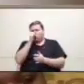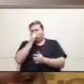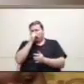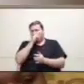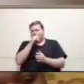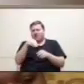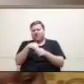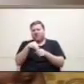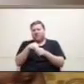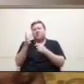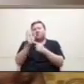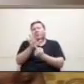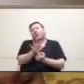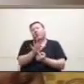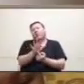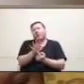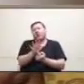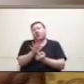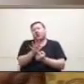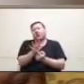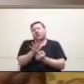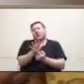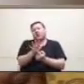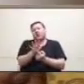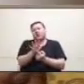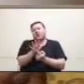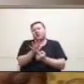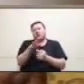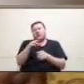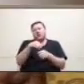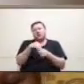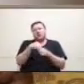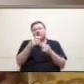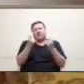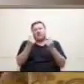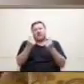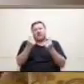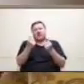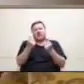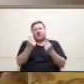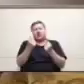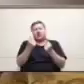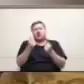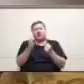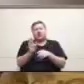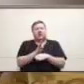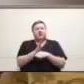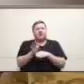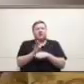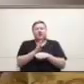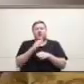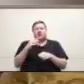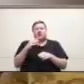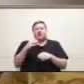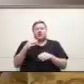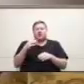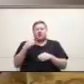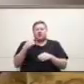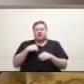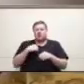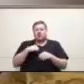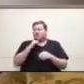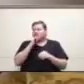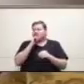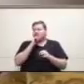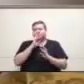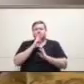that indicated in the financial conduct of the municipality has not been reported